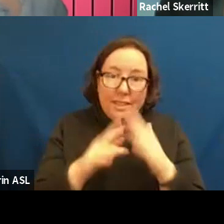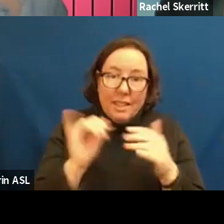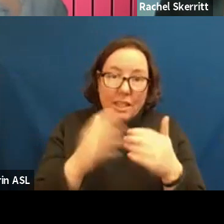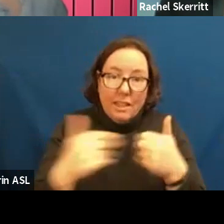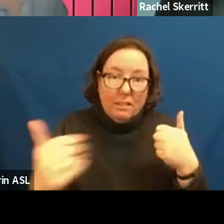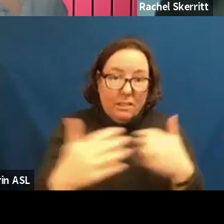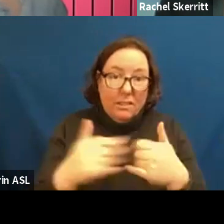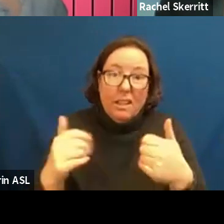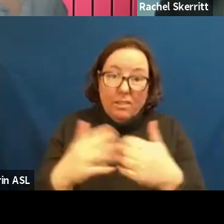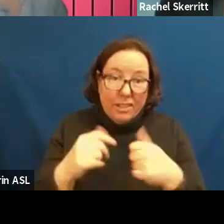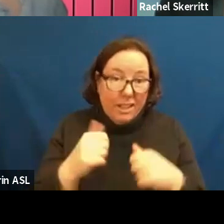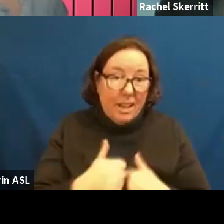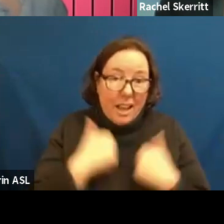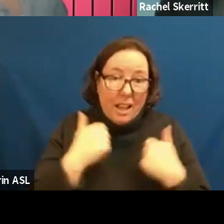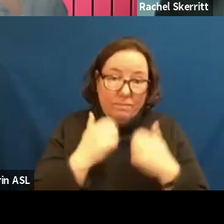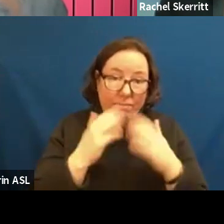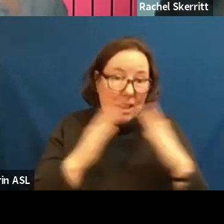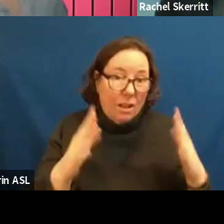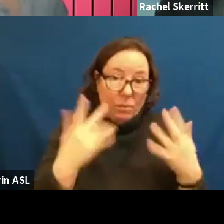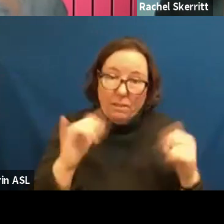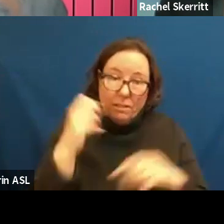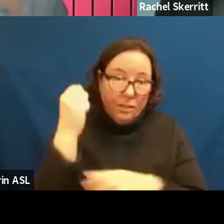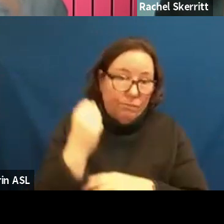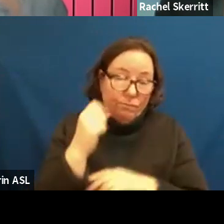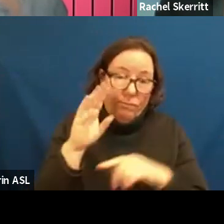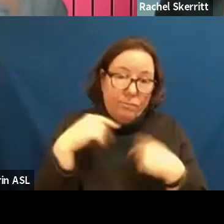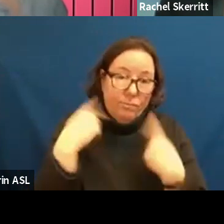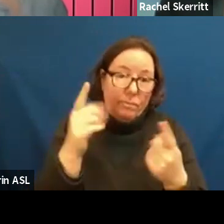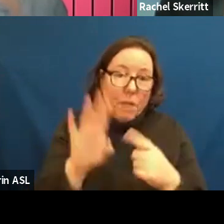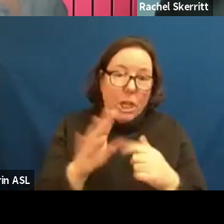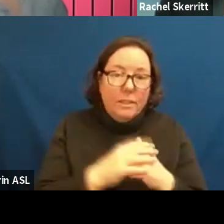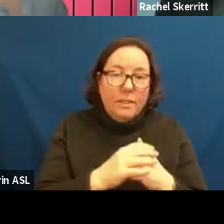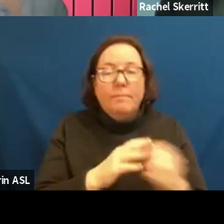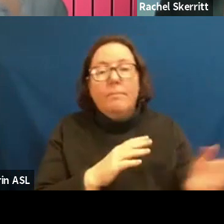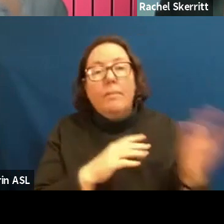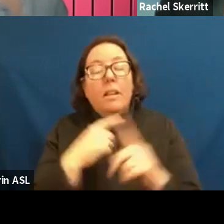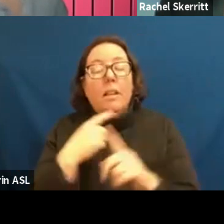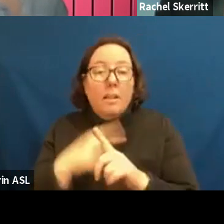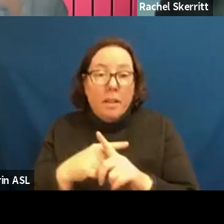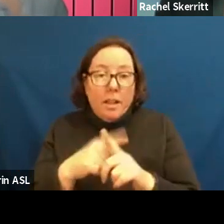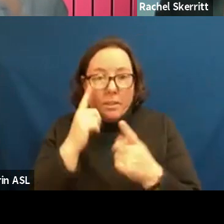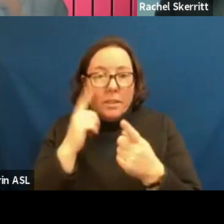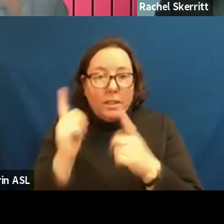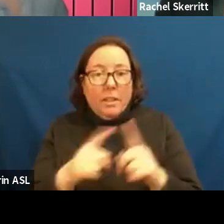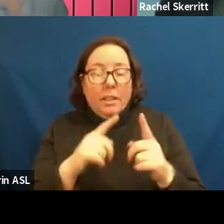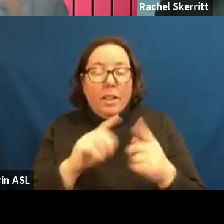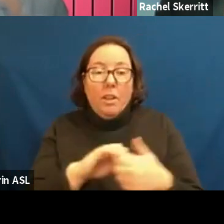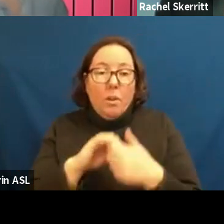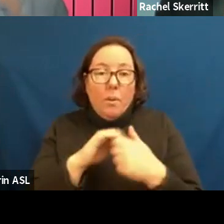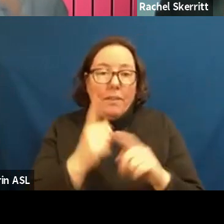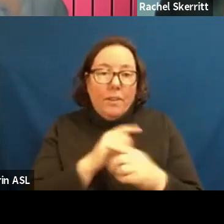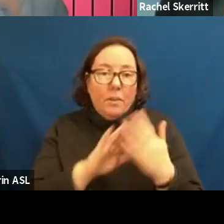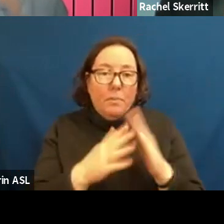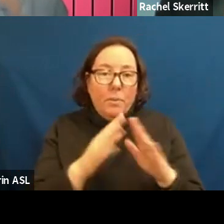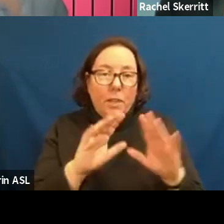admissions process needs to reflect that reality. But I also echo the joint statement put out by the Coalition of Community Groups on March 2nd